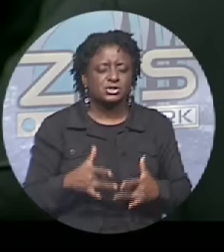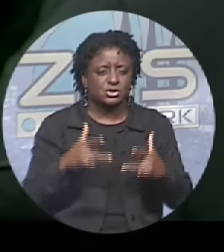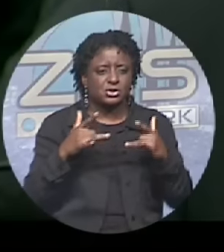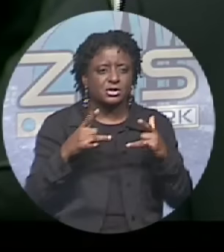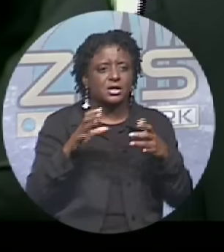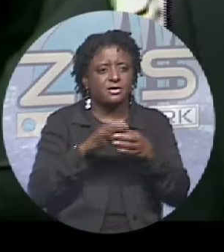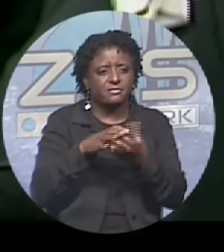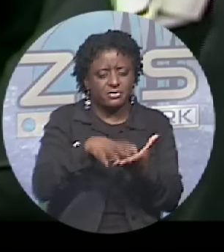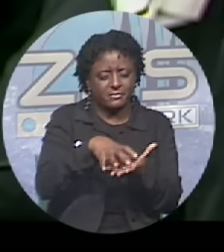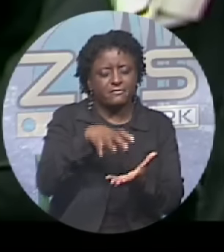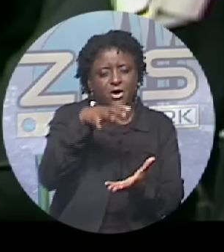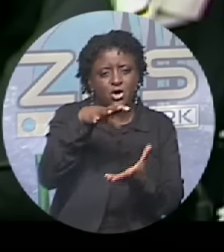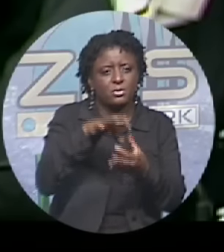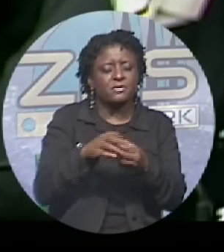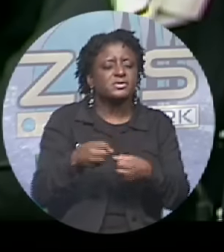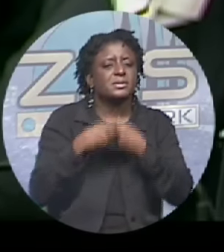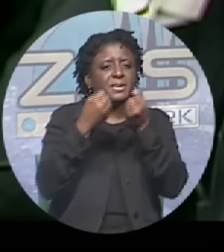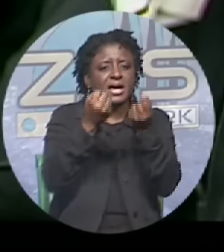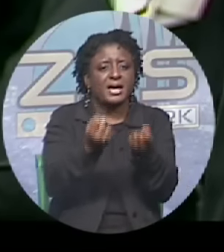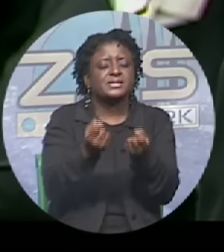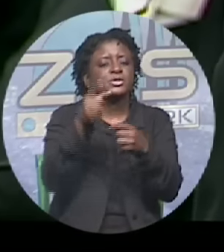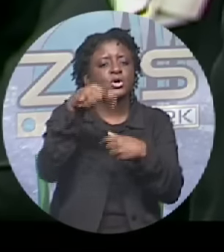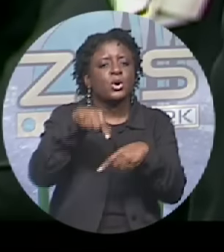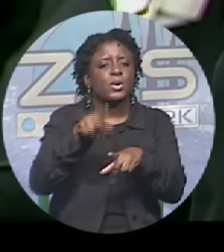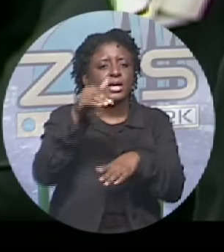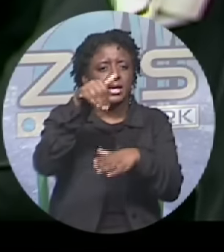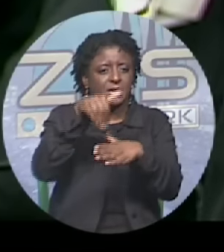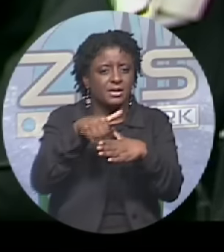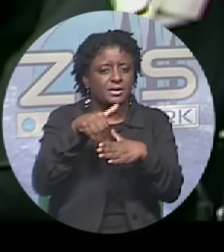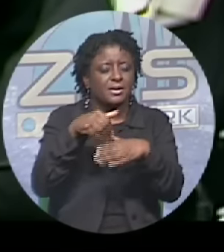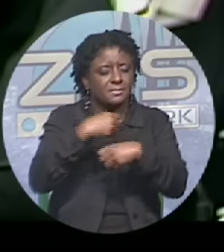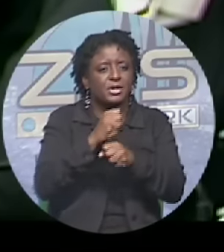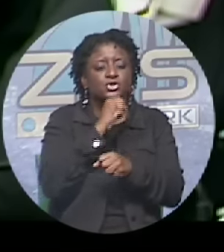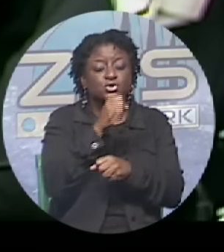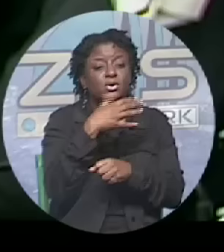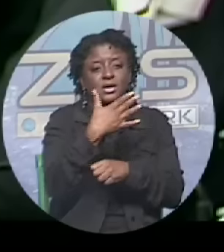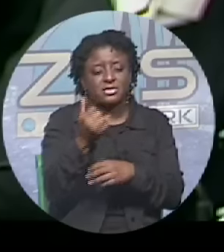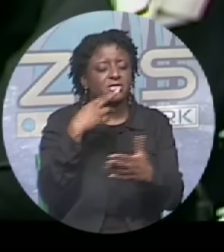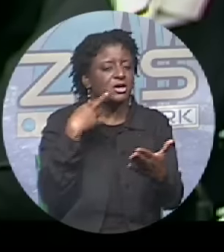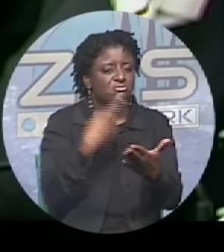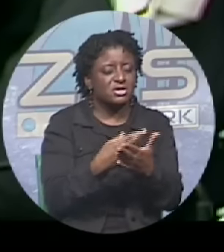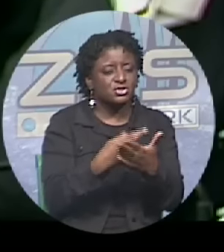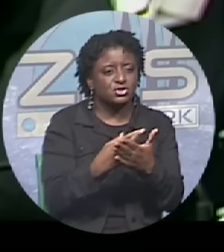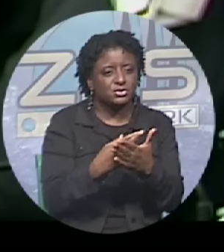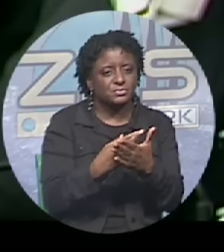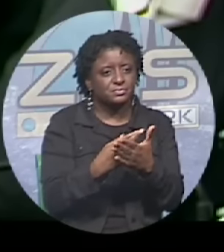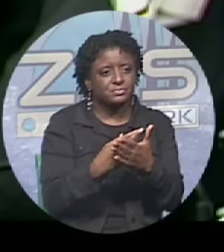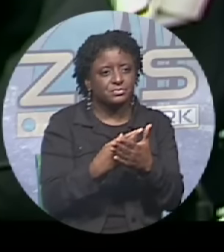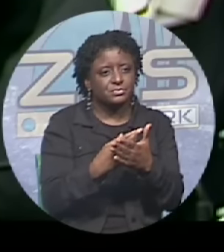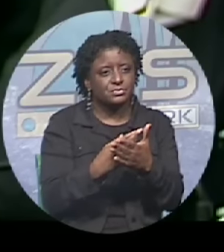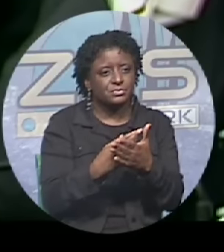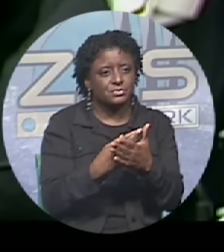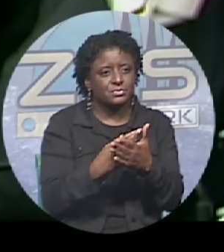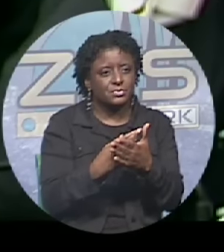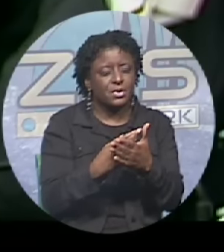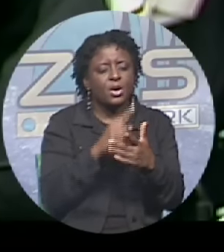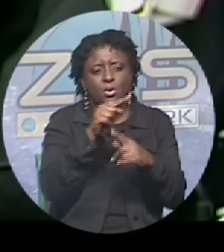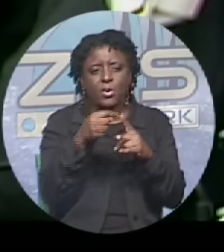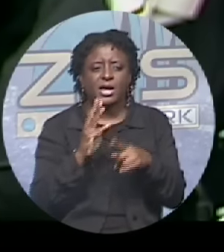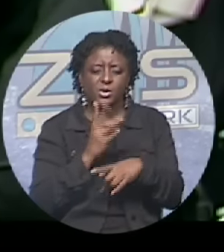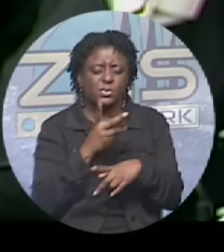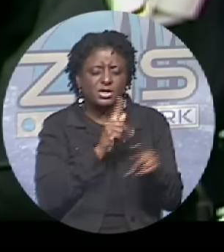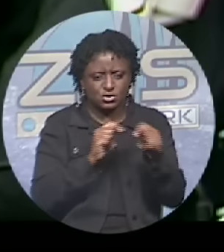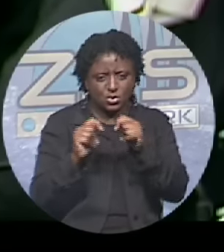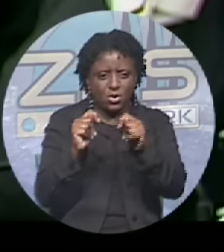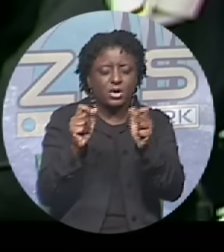the volume of supplies going in to make sure that they reach. When we were touring with the Deputy Prime Minister and